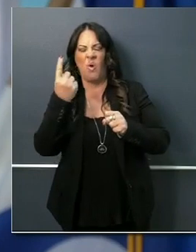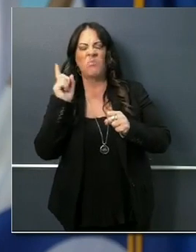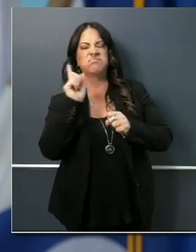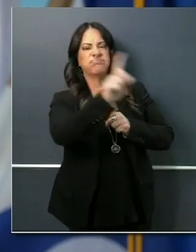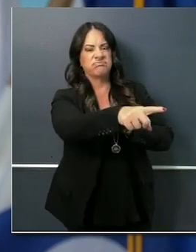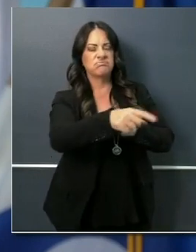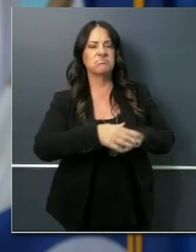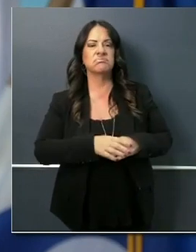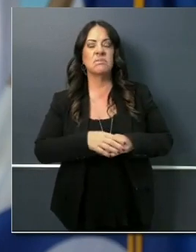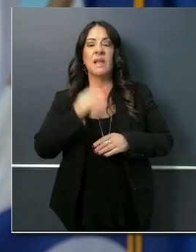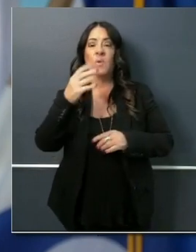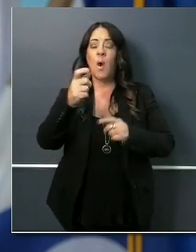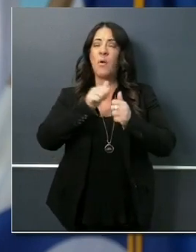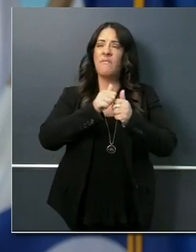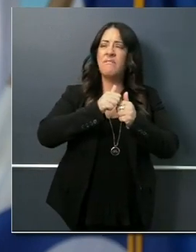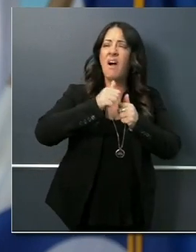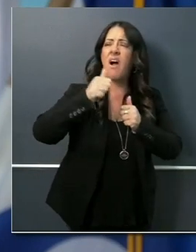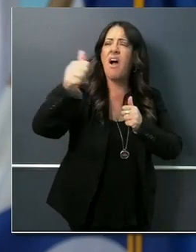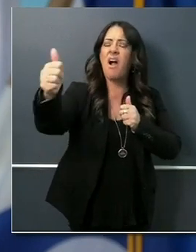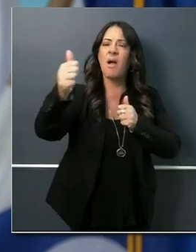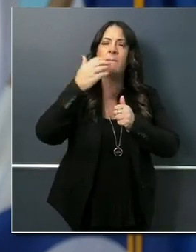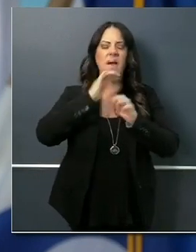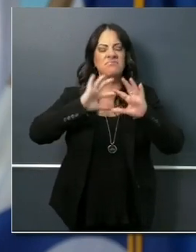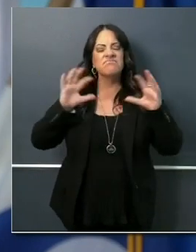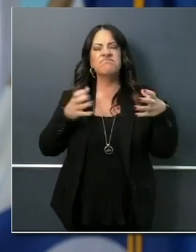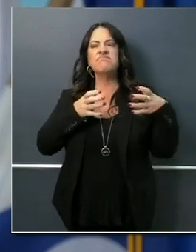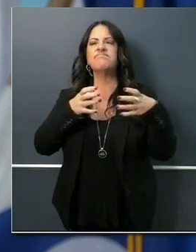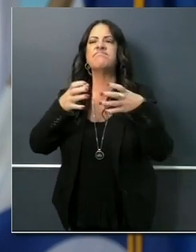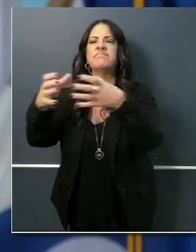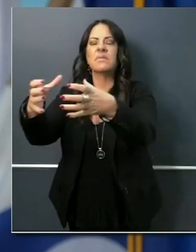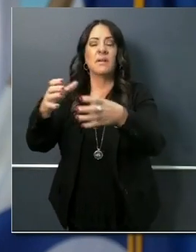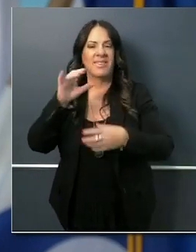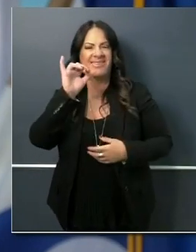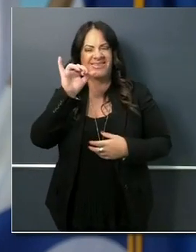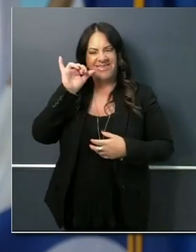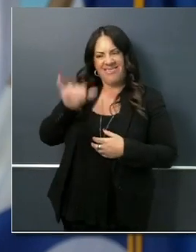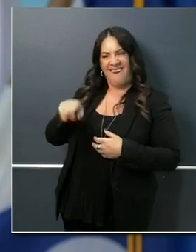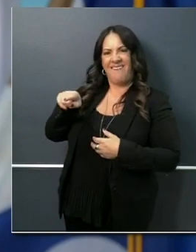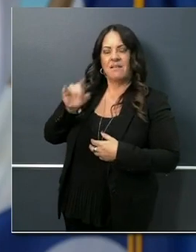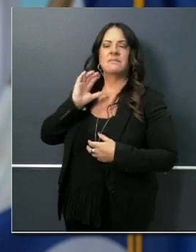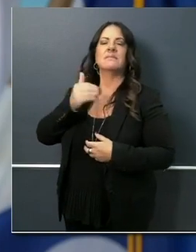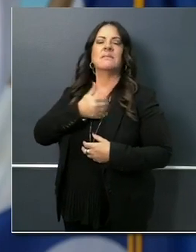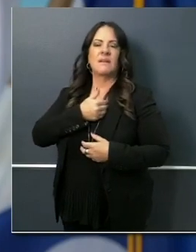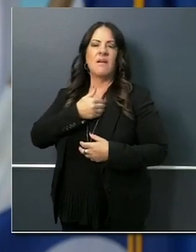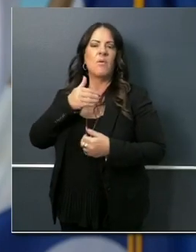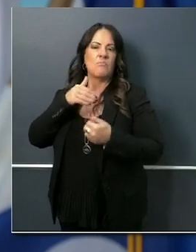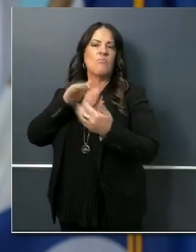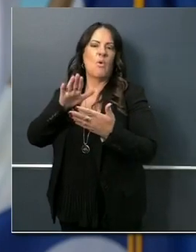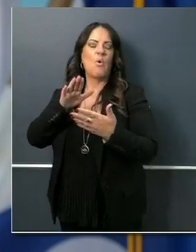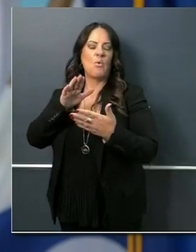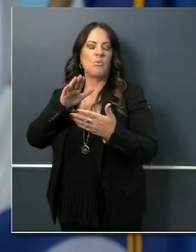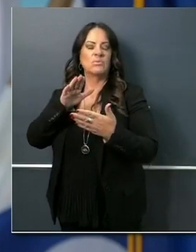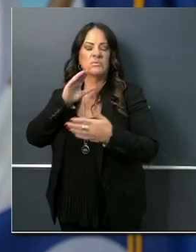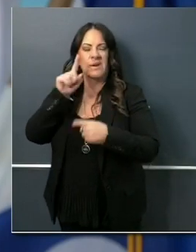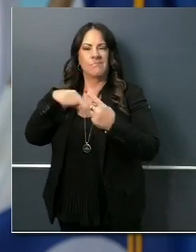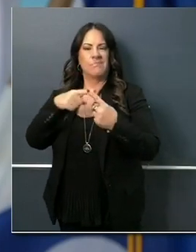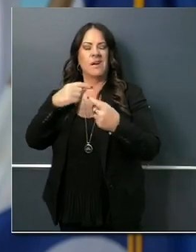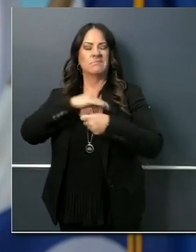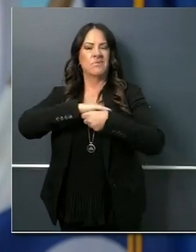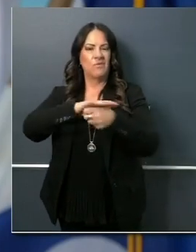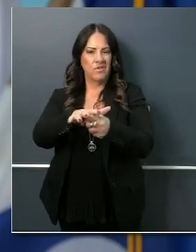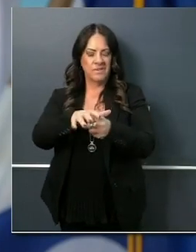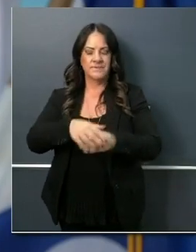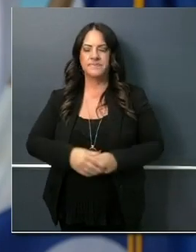the spirit of regionalism that's defined our approach to addressing this pandemic. And that regionalism